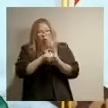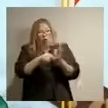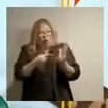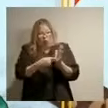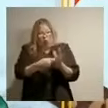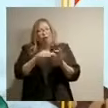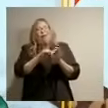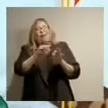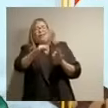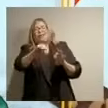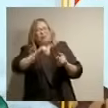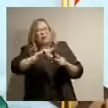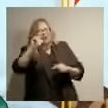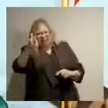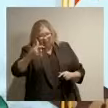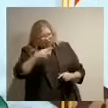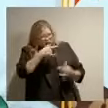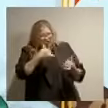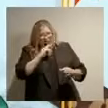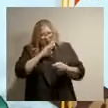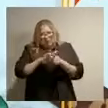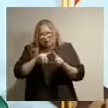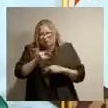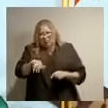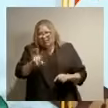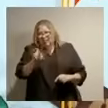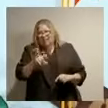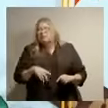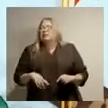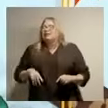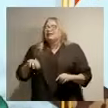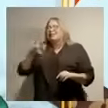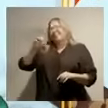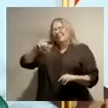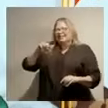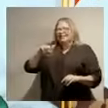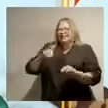that in this budget, and why? Clearly. And it's 8.8 now.